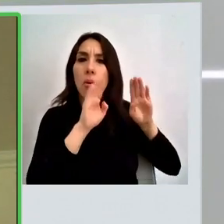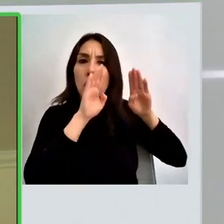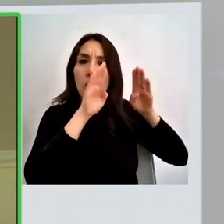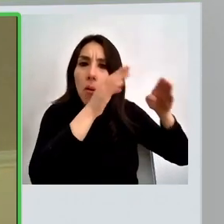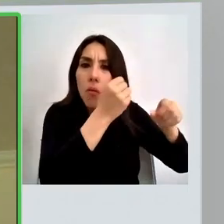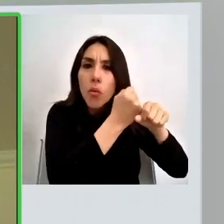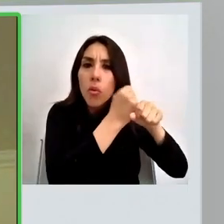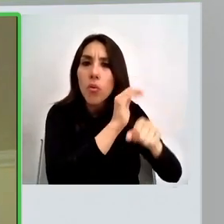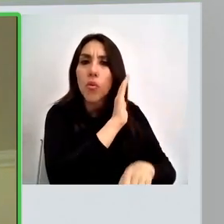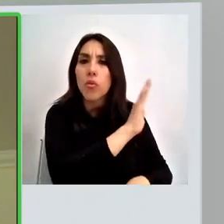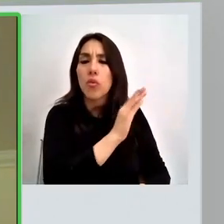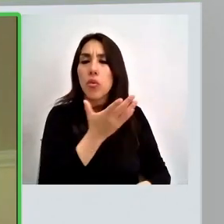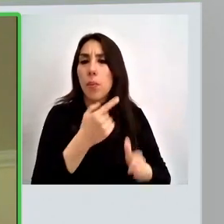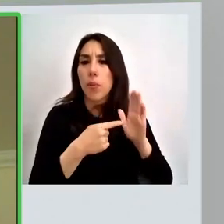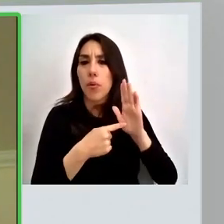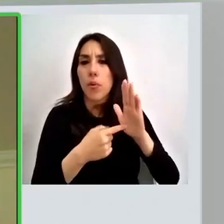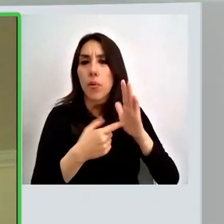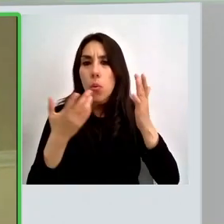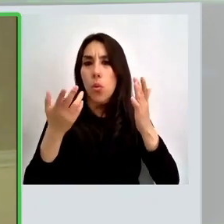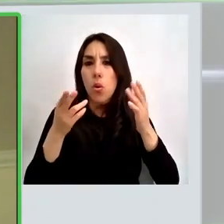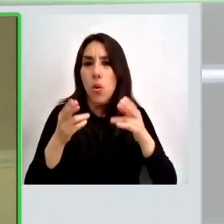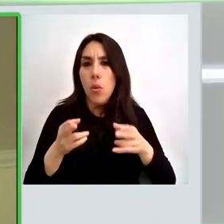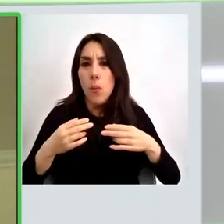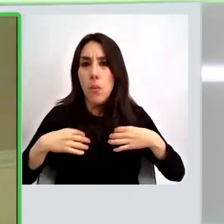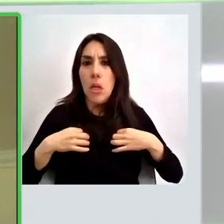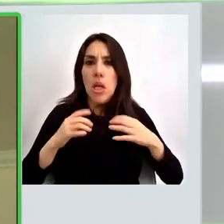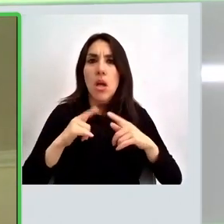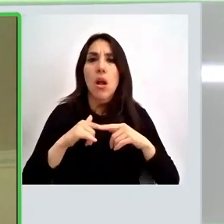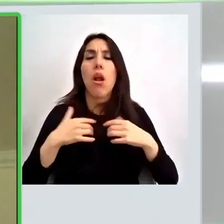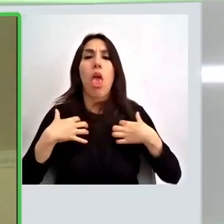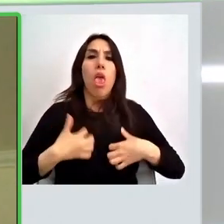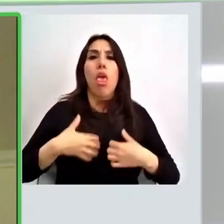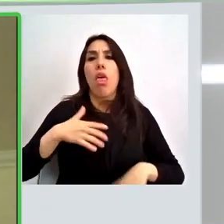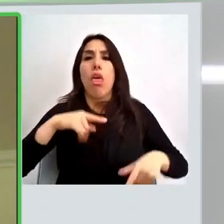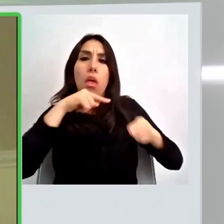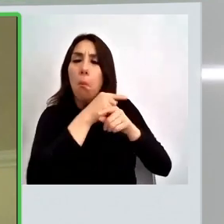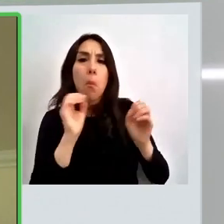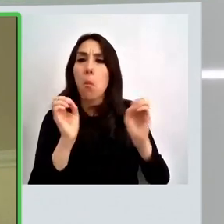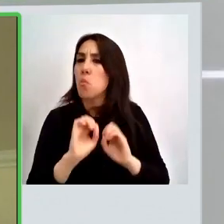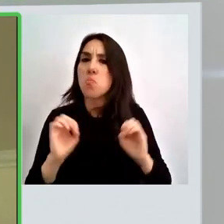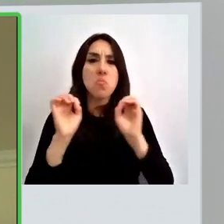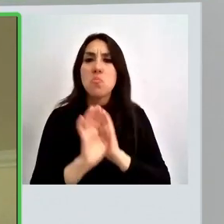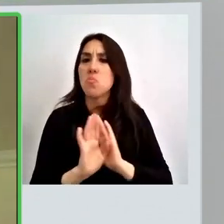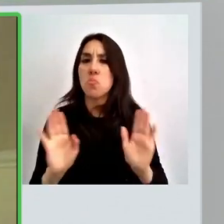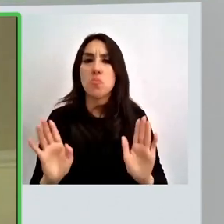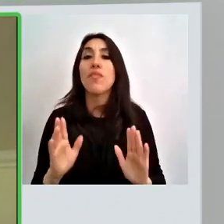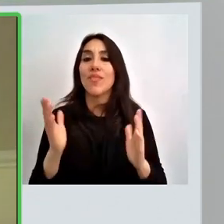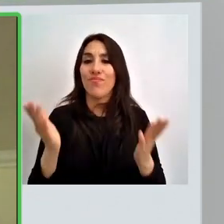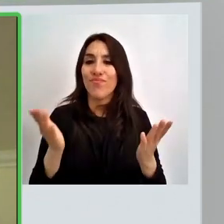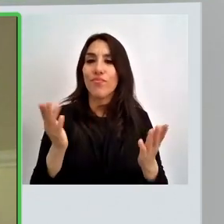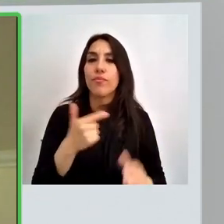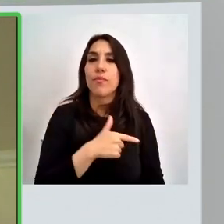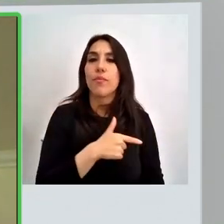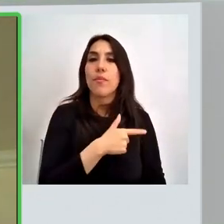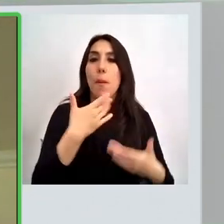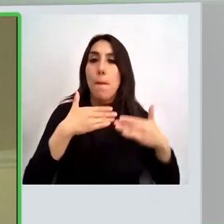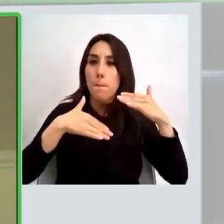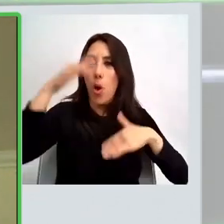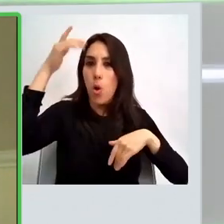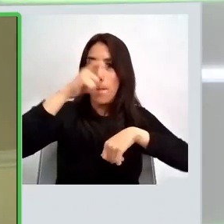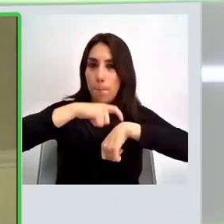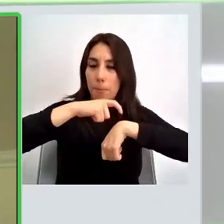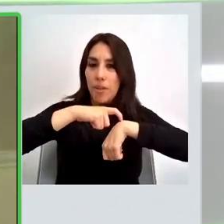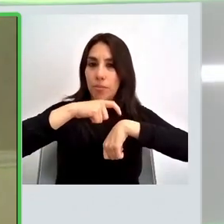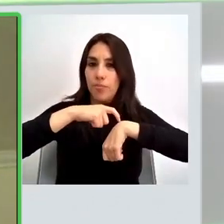got more parts per hour done with fewer mistakes. Well, then this caused